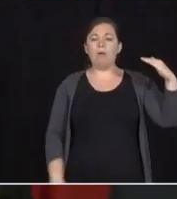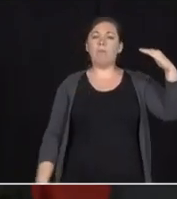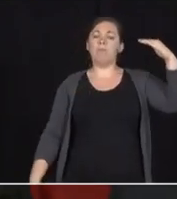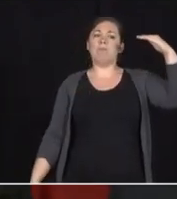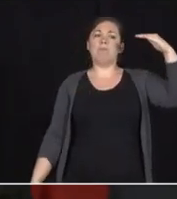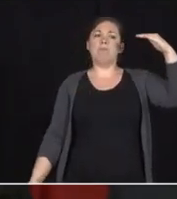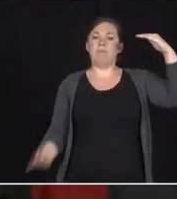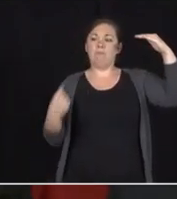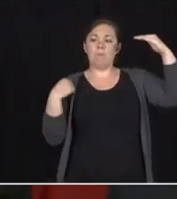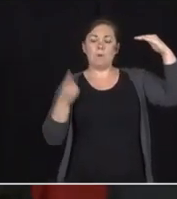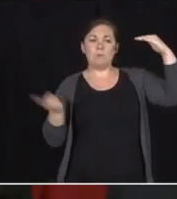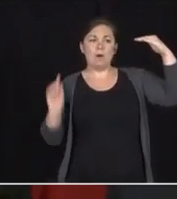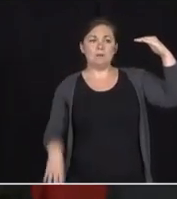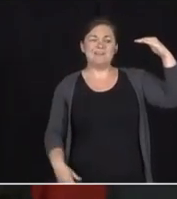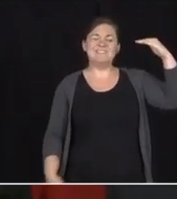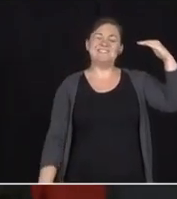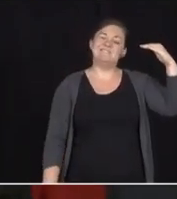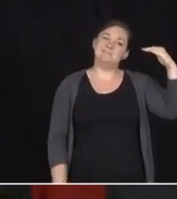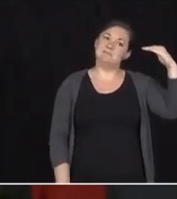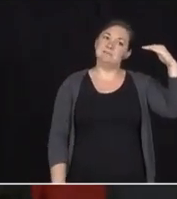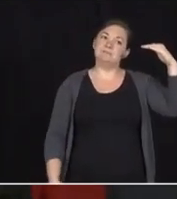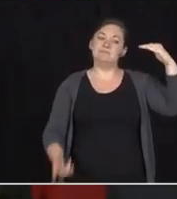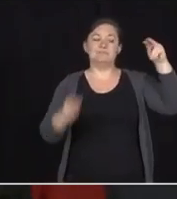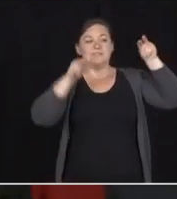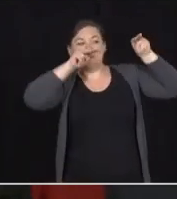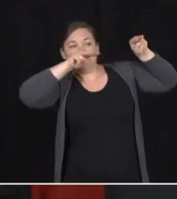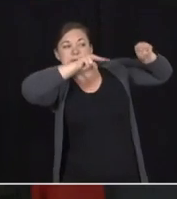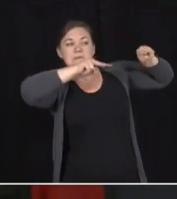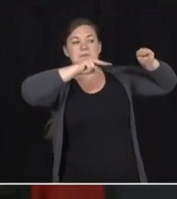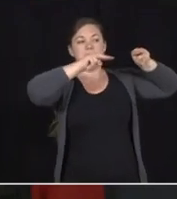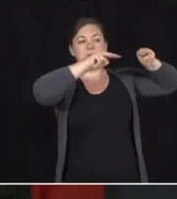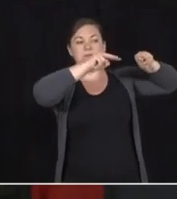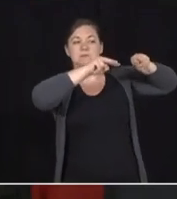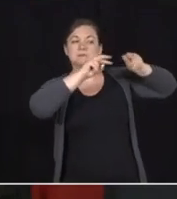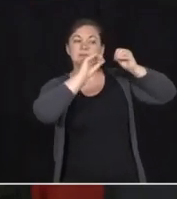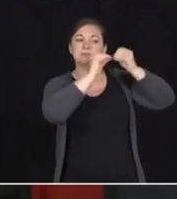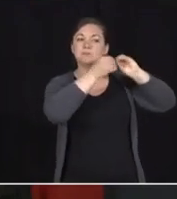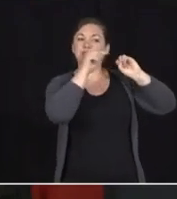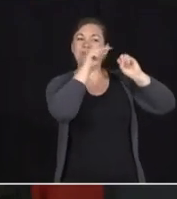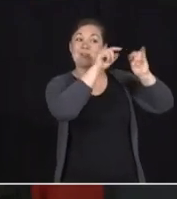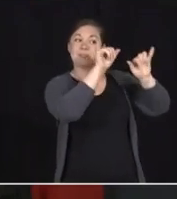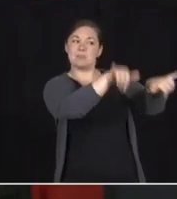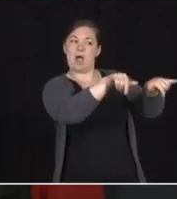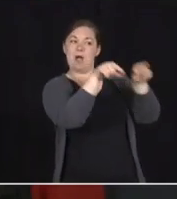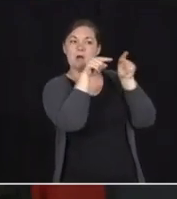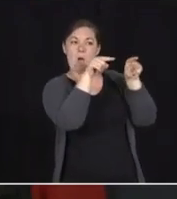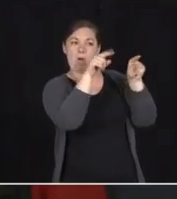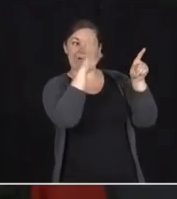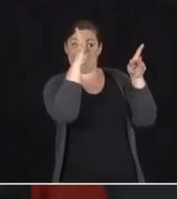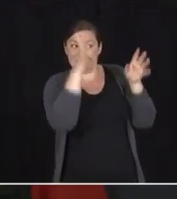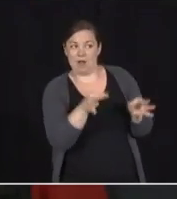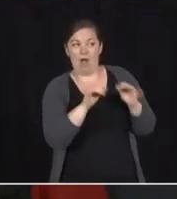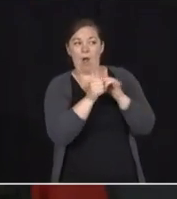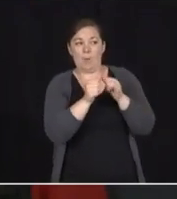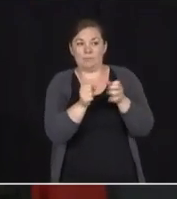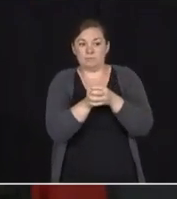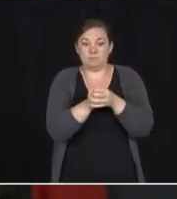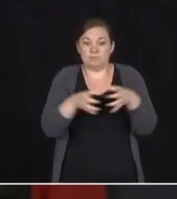last week. So we have to keep a sharp eye on it, and that's what's going to determine it, Christina. That's the key